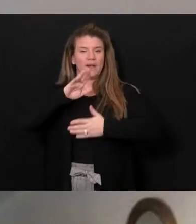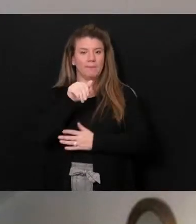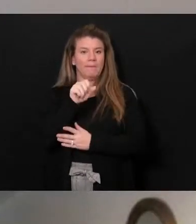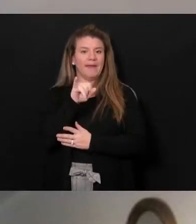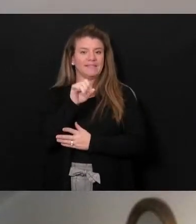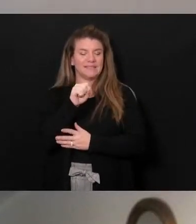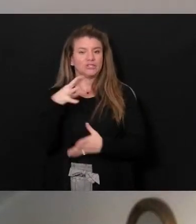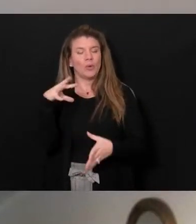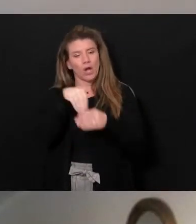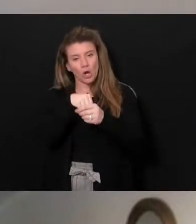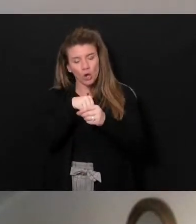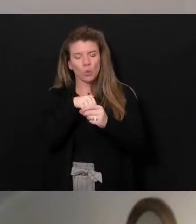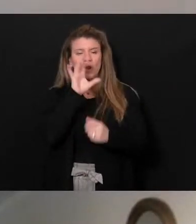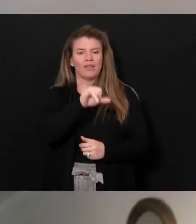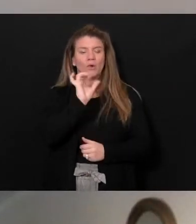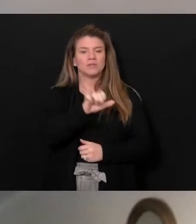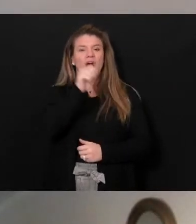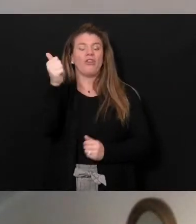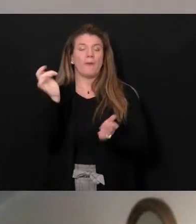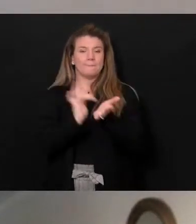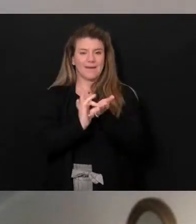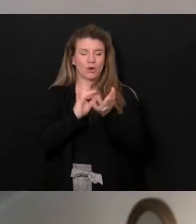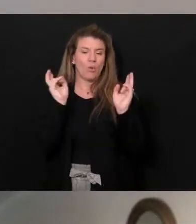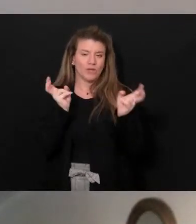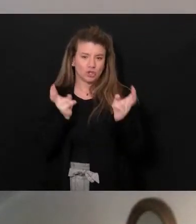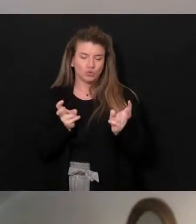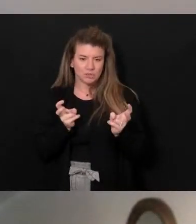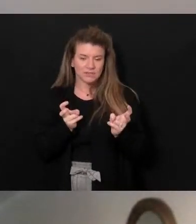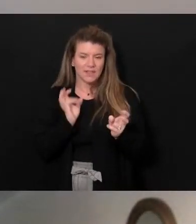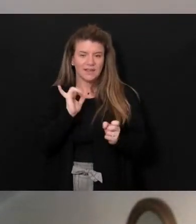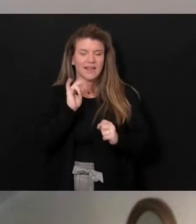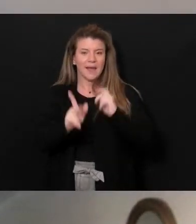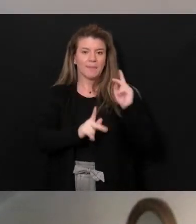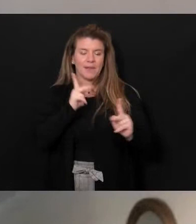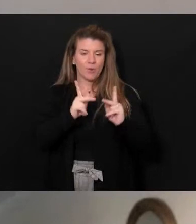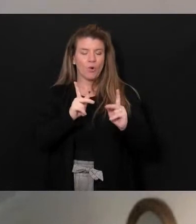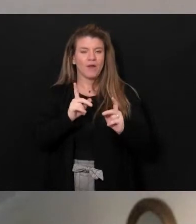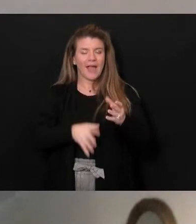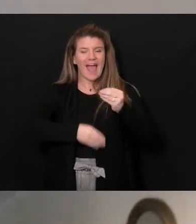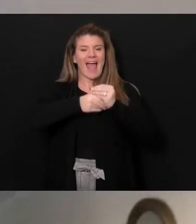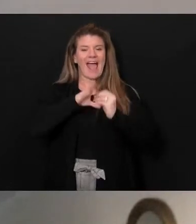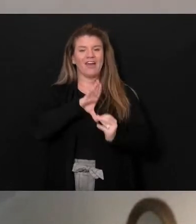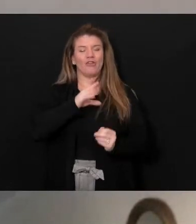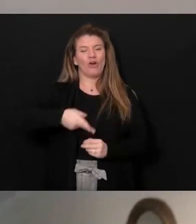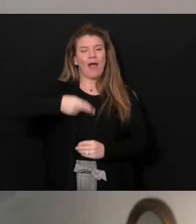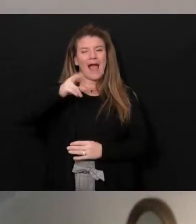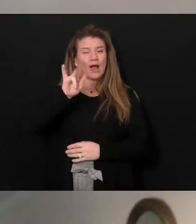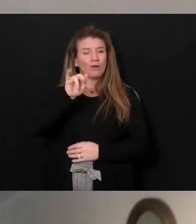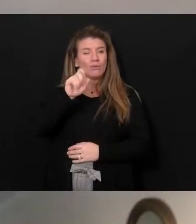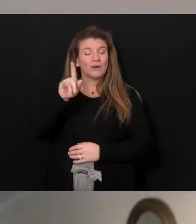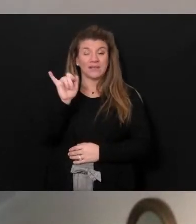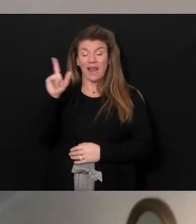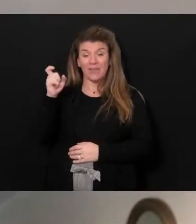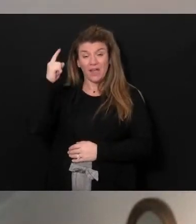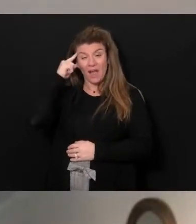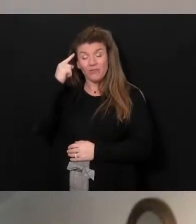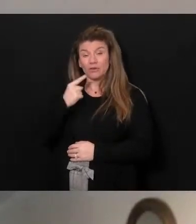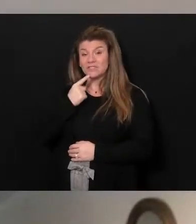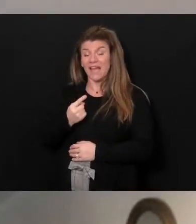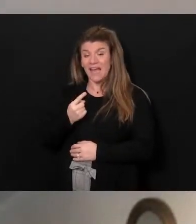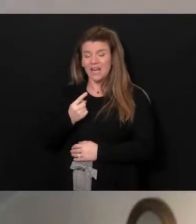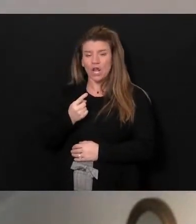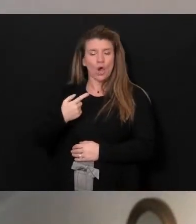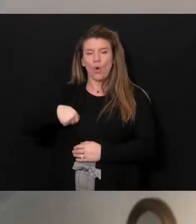to include those other medical problems that do put people at higher risk. And as the governor said, we certainly